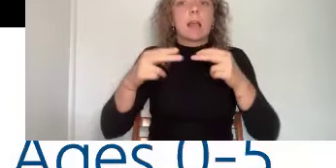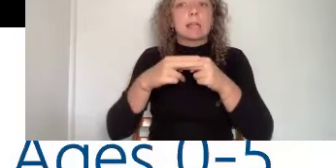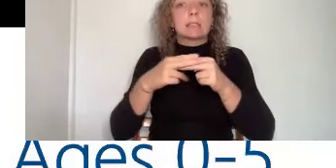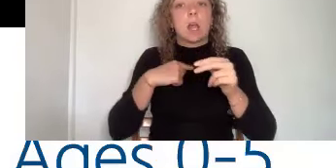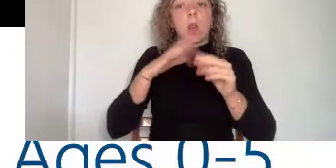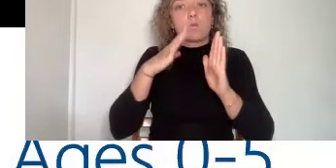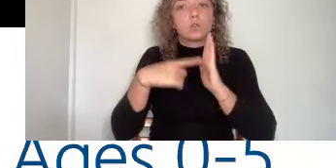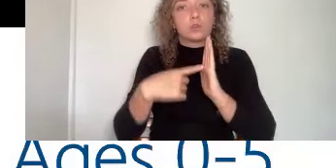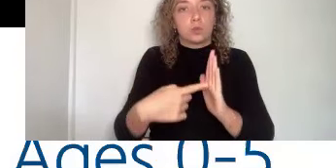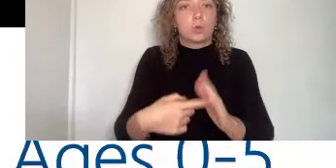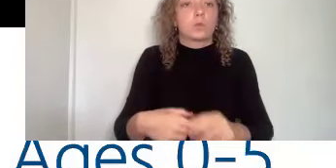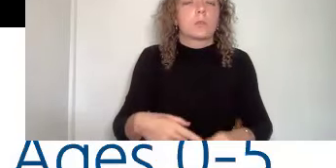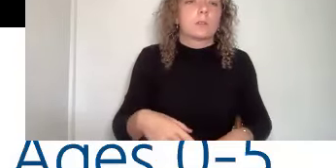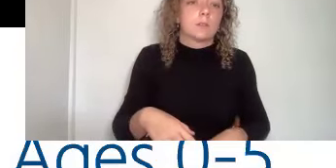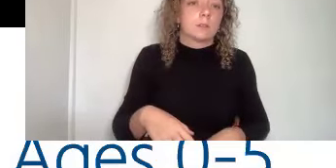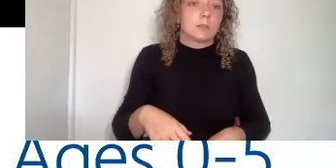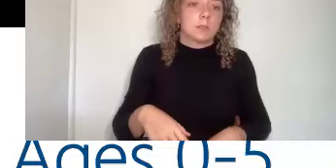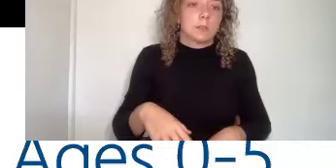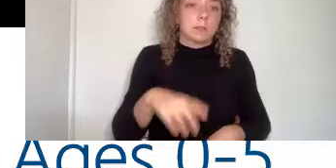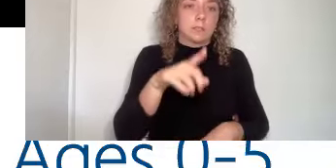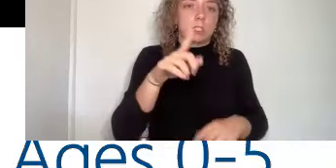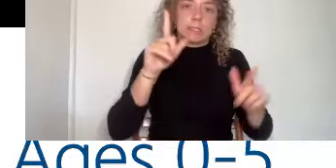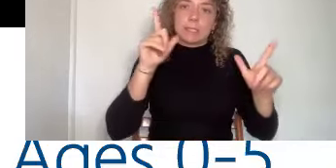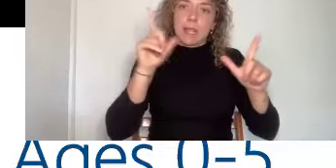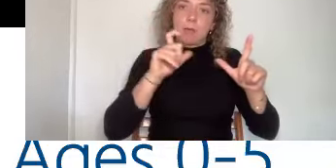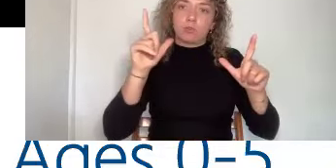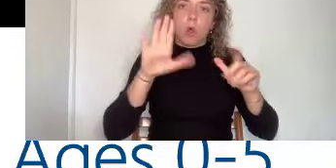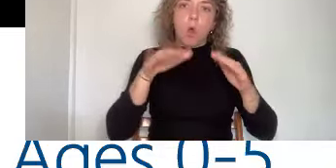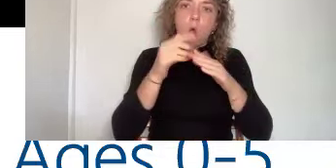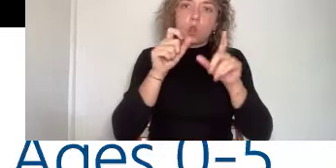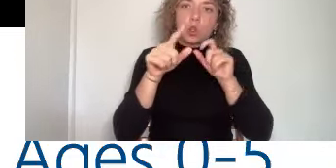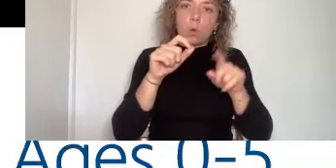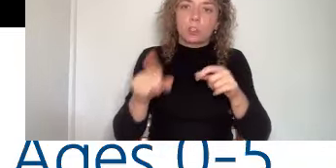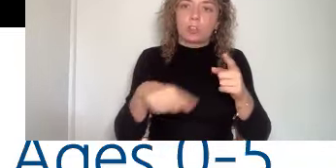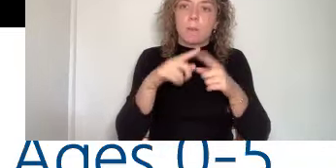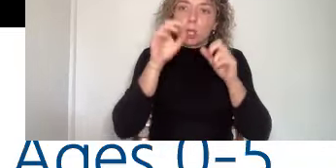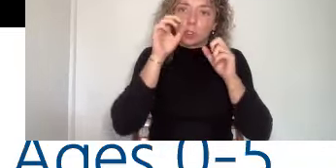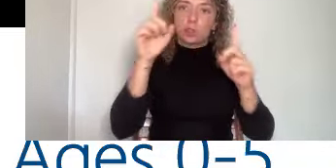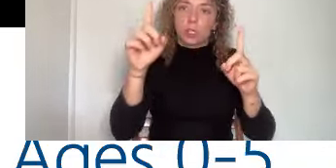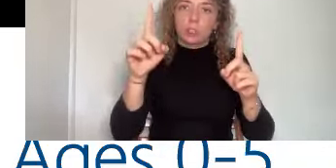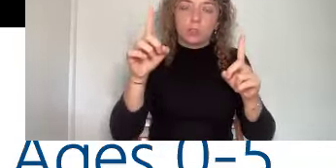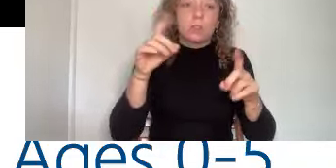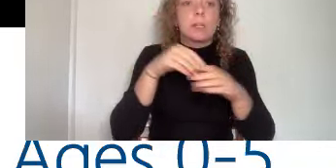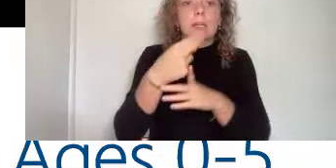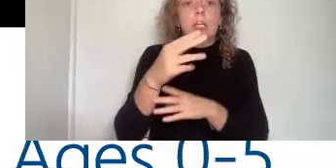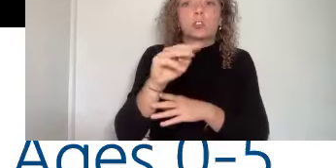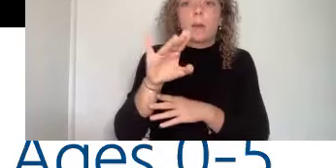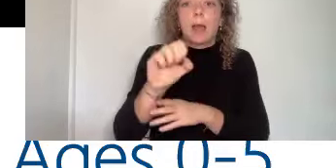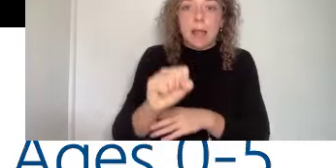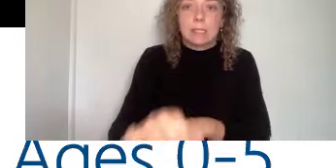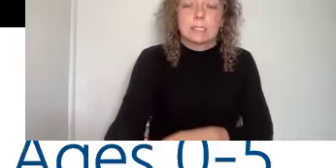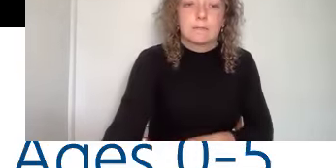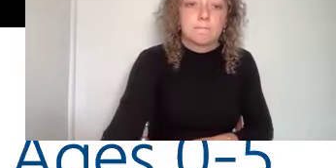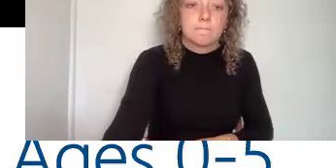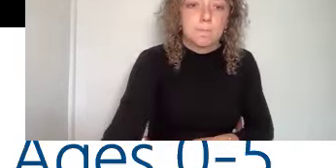you this is sort of a snapshot of all of the questions that are about education in HMIS, and